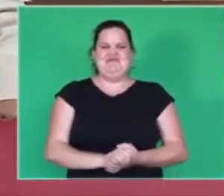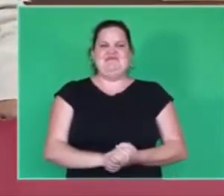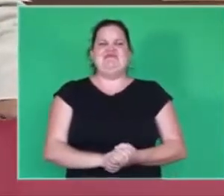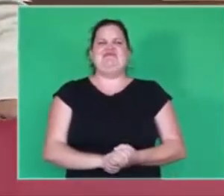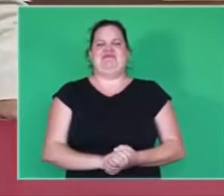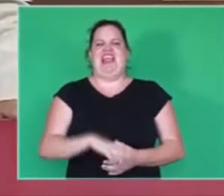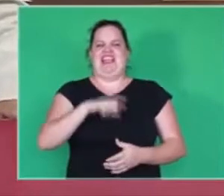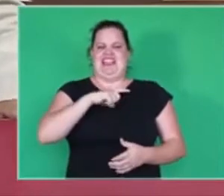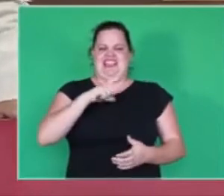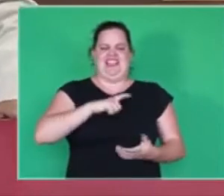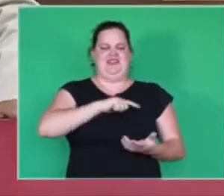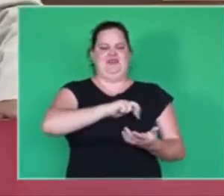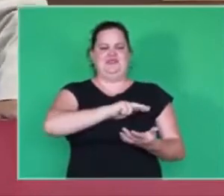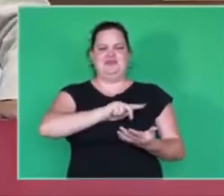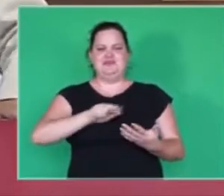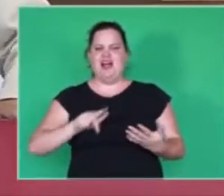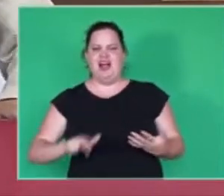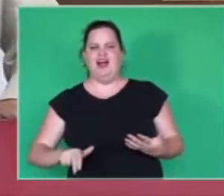were the poets